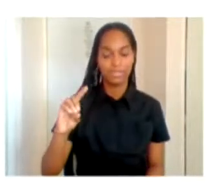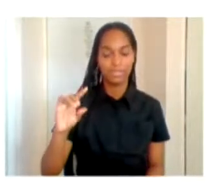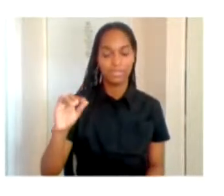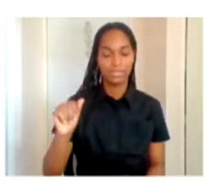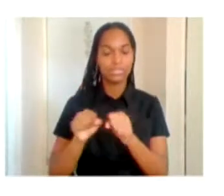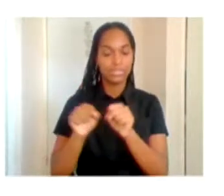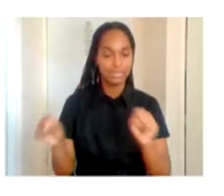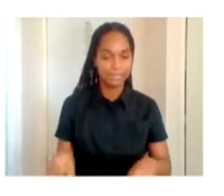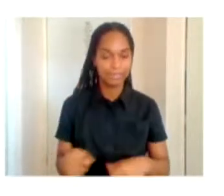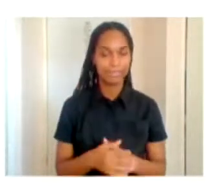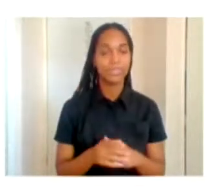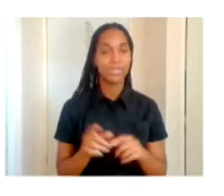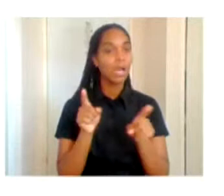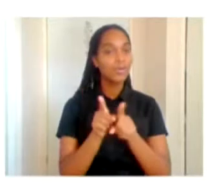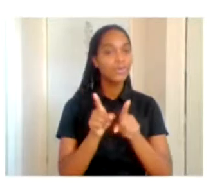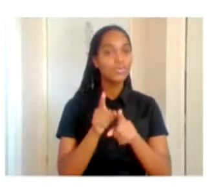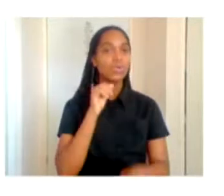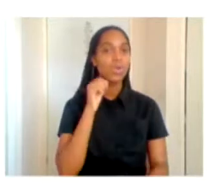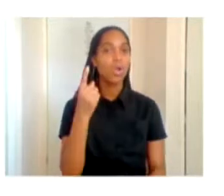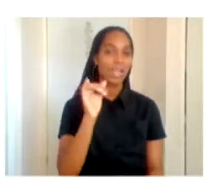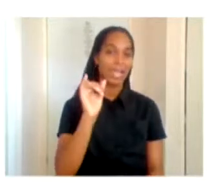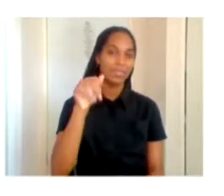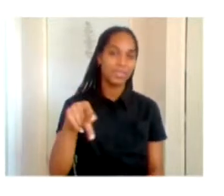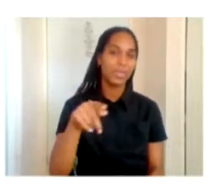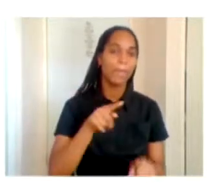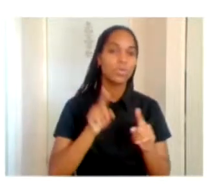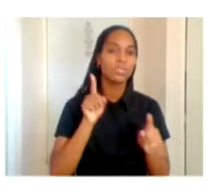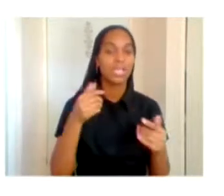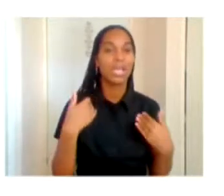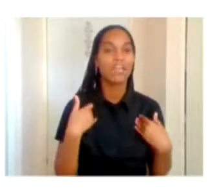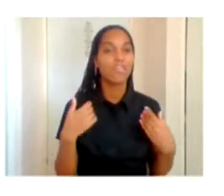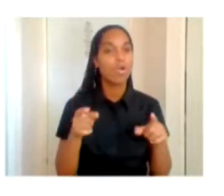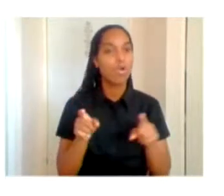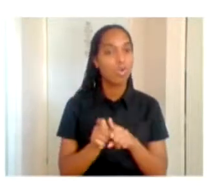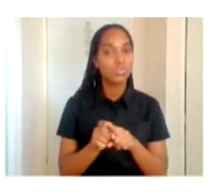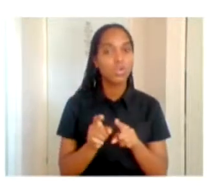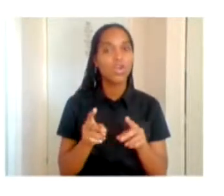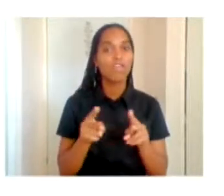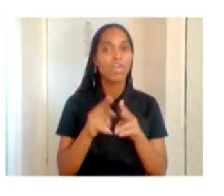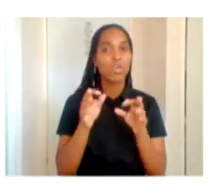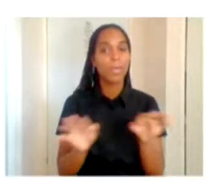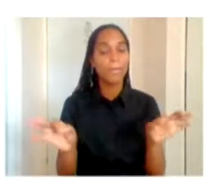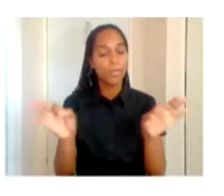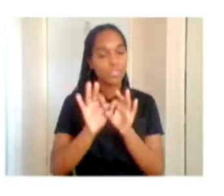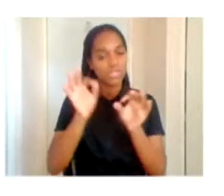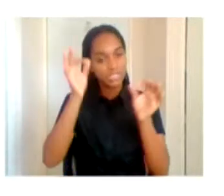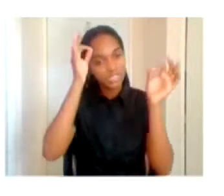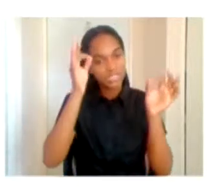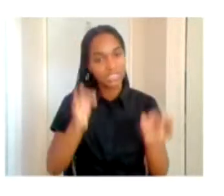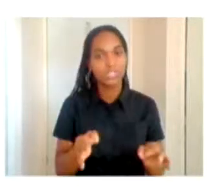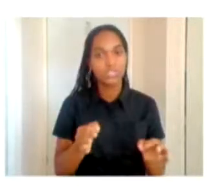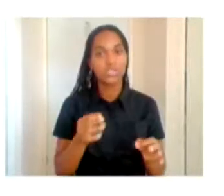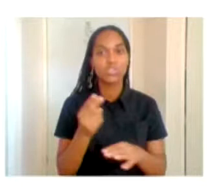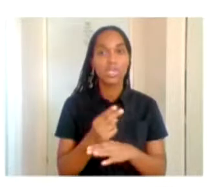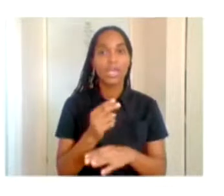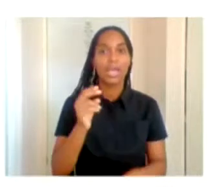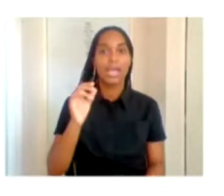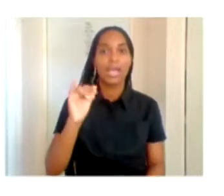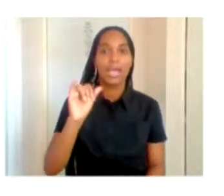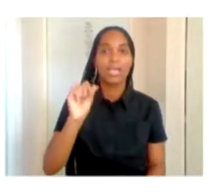also, not only just kind of IP, but there has been also a very important decision to take, ISO-BMF as a media file